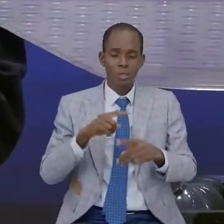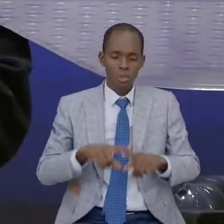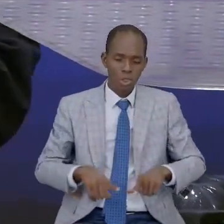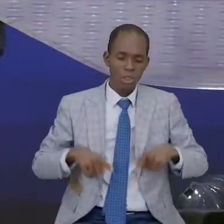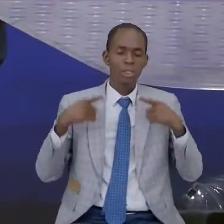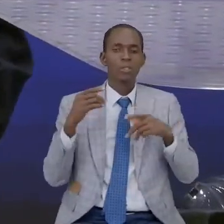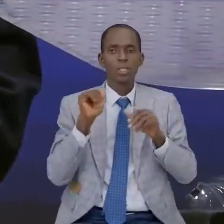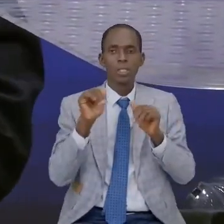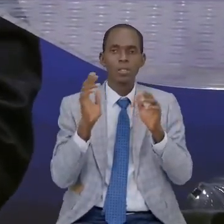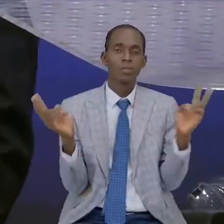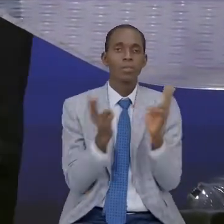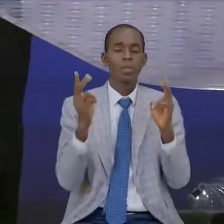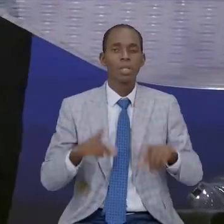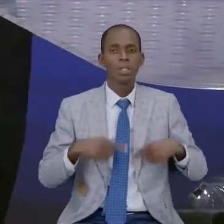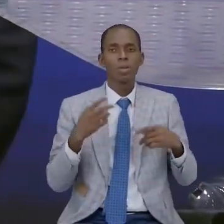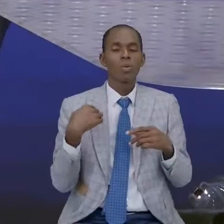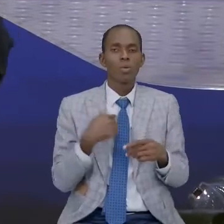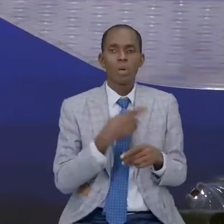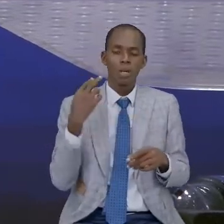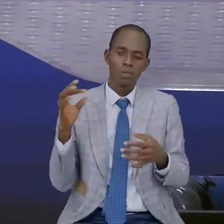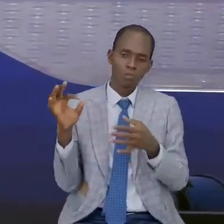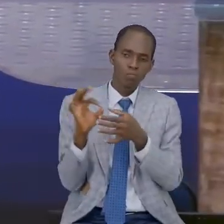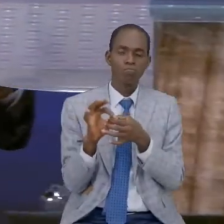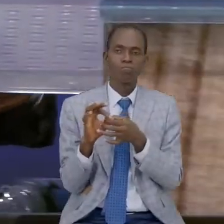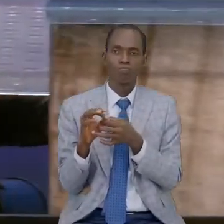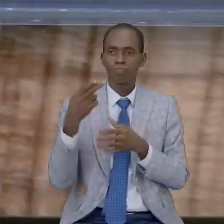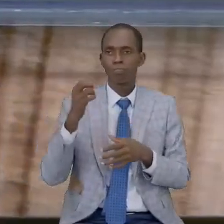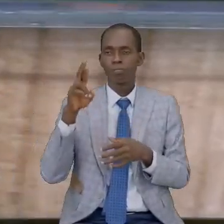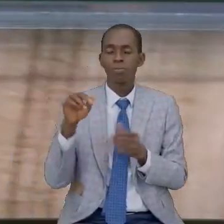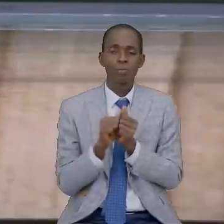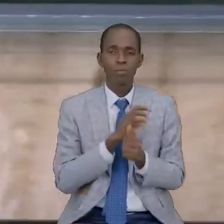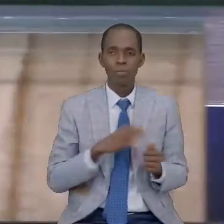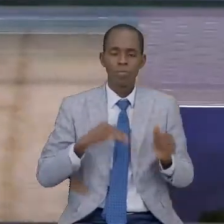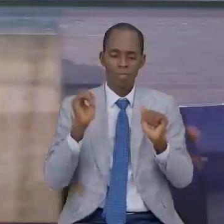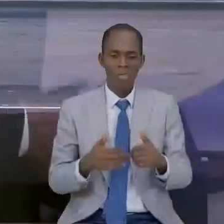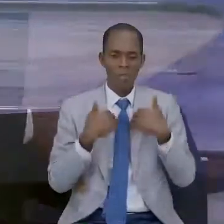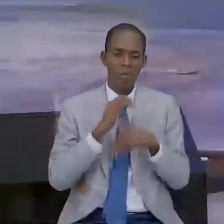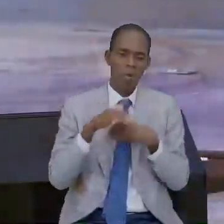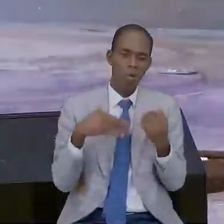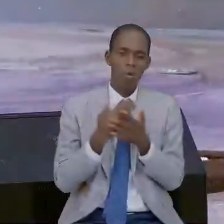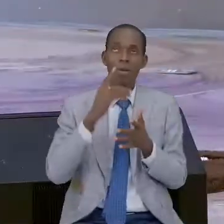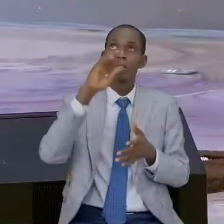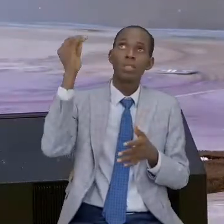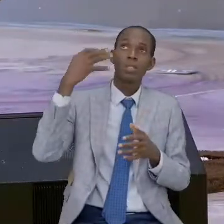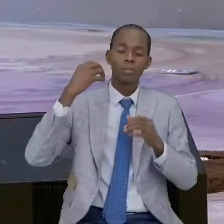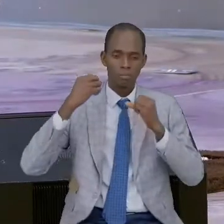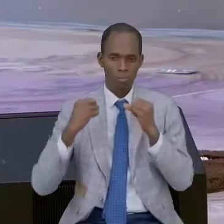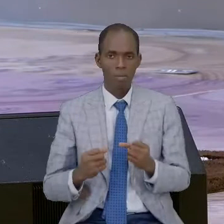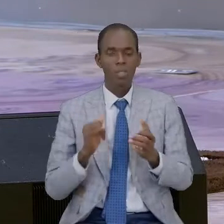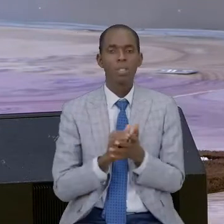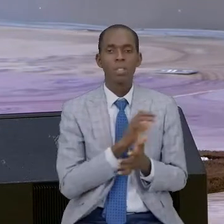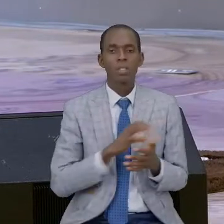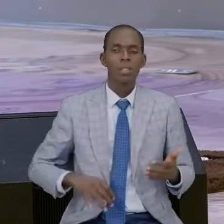live a victorious life where joy is with Christ. And we can have all the grace, all the strength, all the power